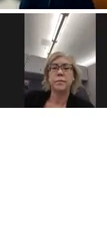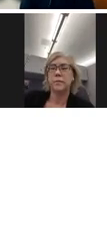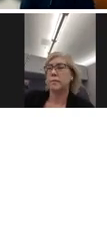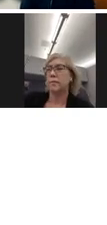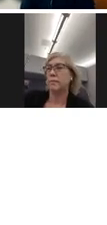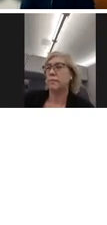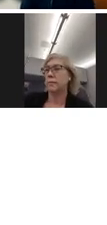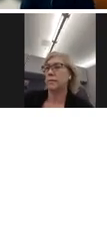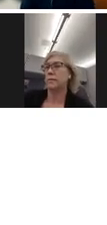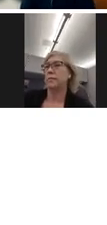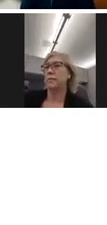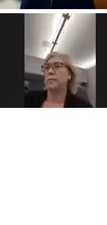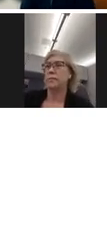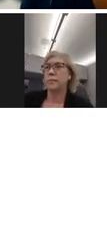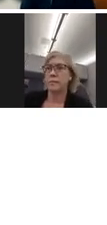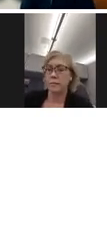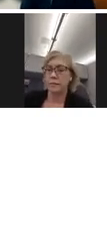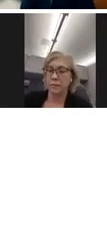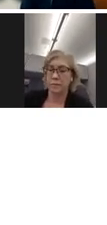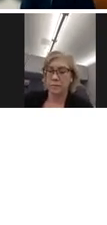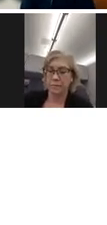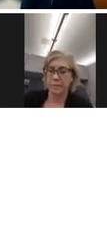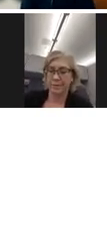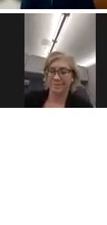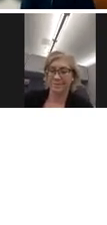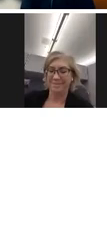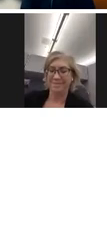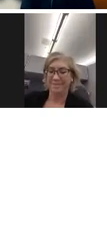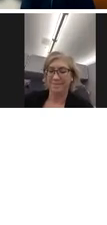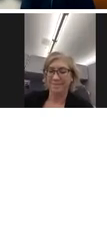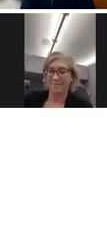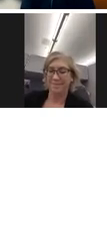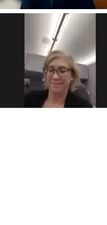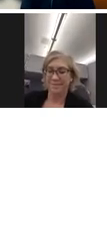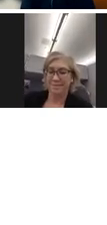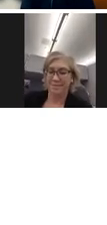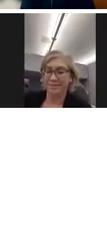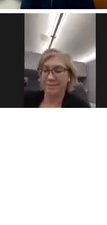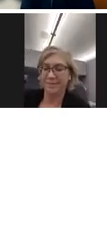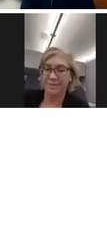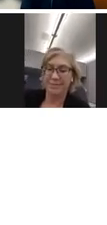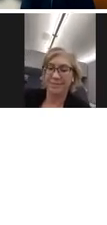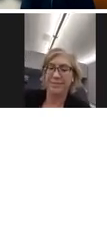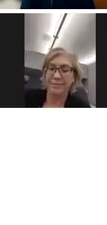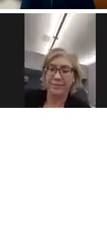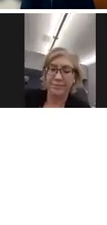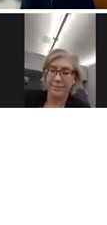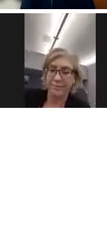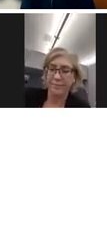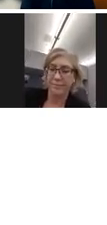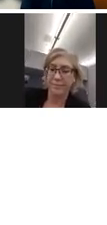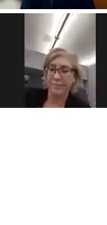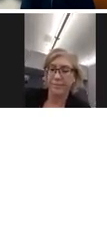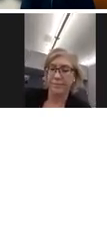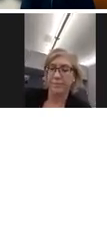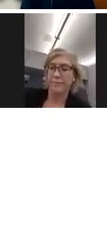projects because they clog traffic and they create a lot of havoc, but those are the city's projects. And we're working with them to get